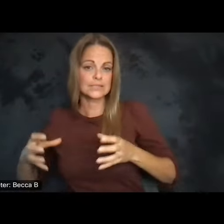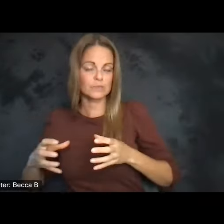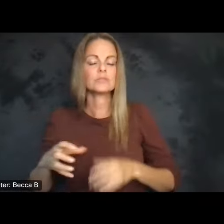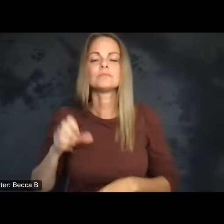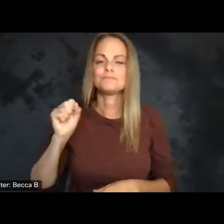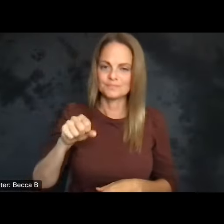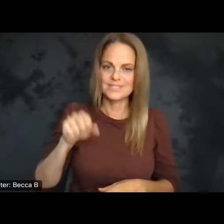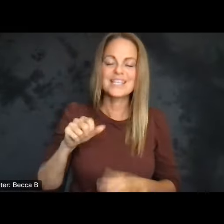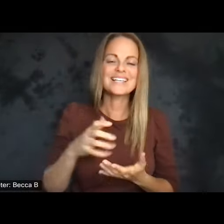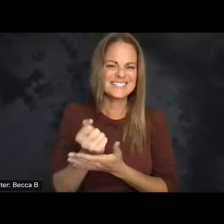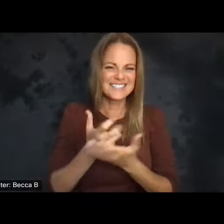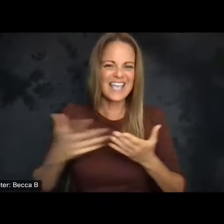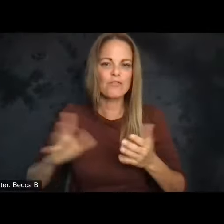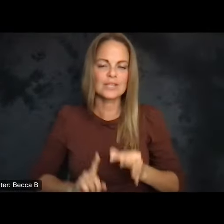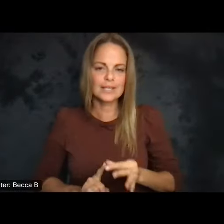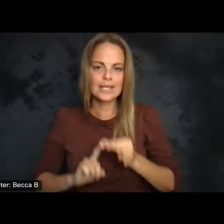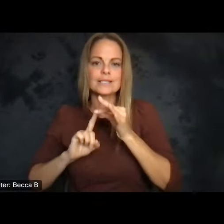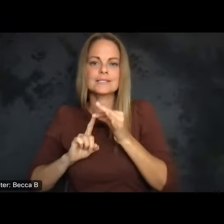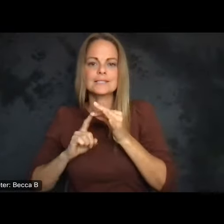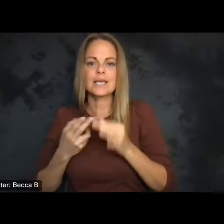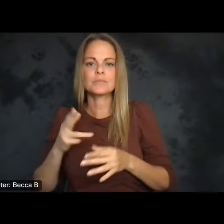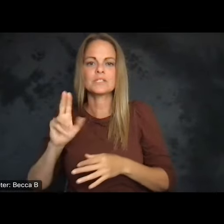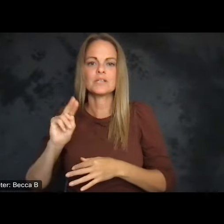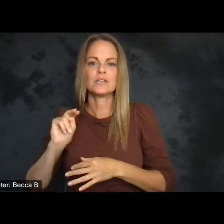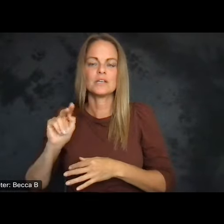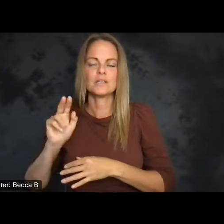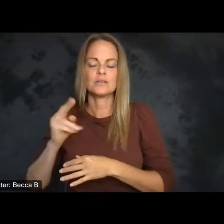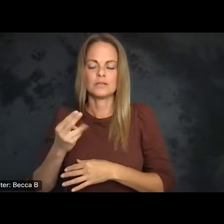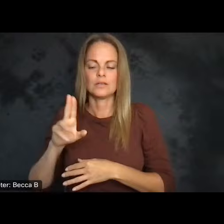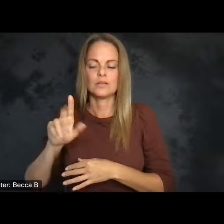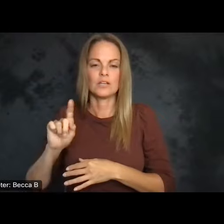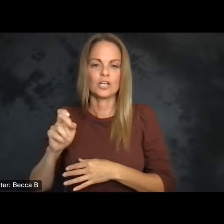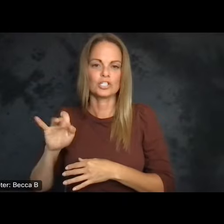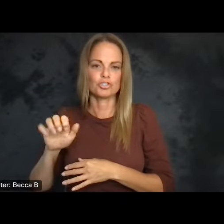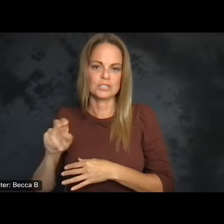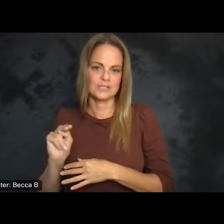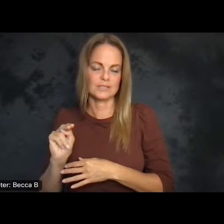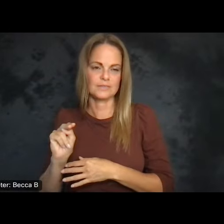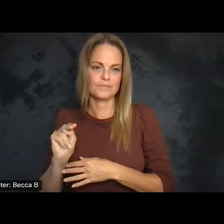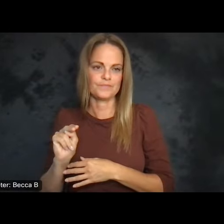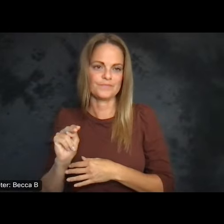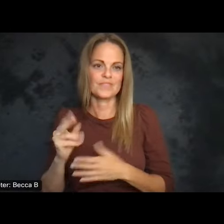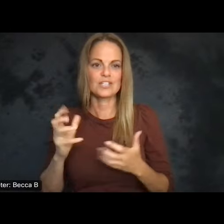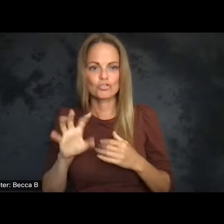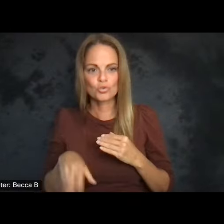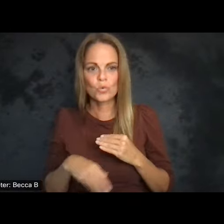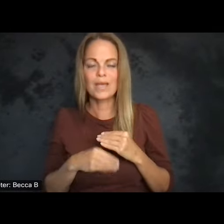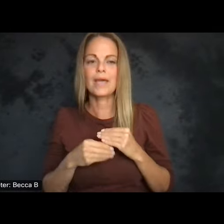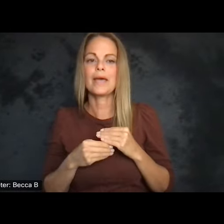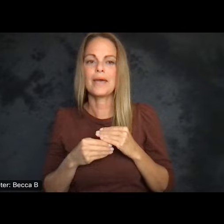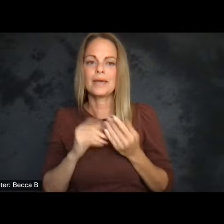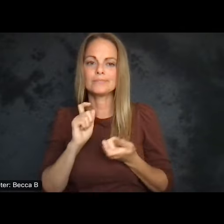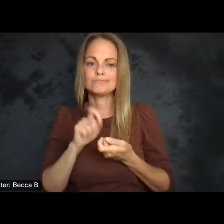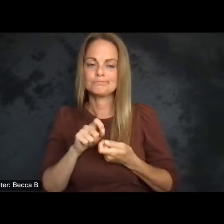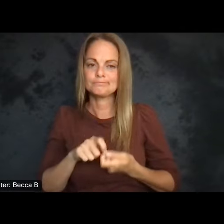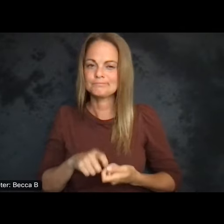but Hutchison at this point. And Mr. Chairman, just adding into the conversation,